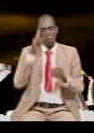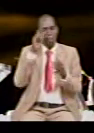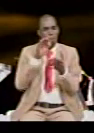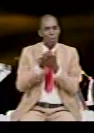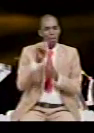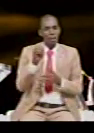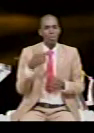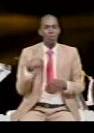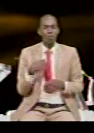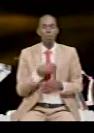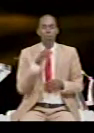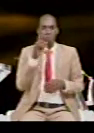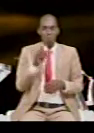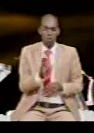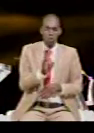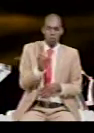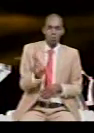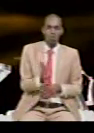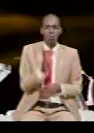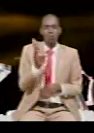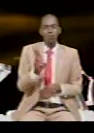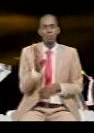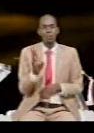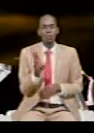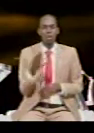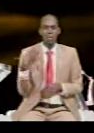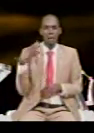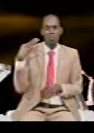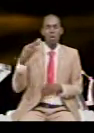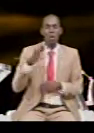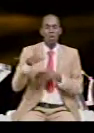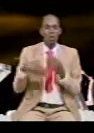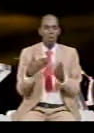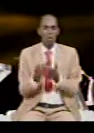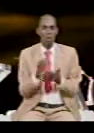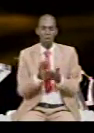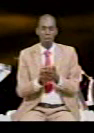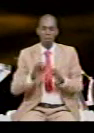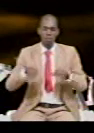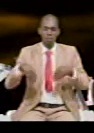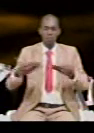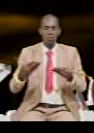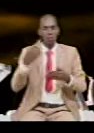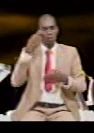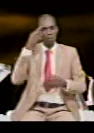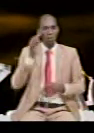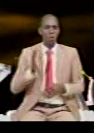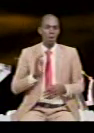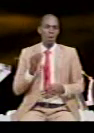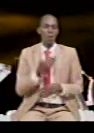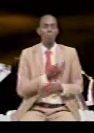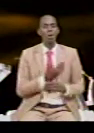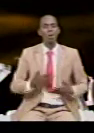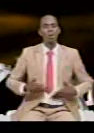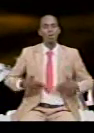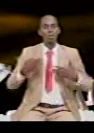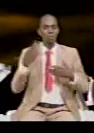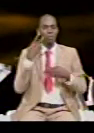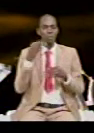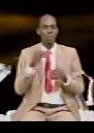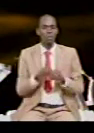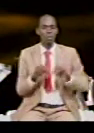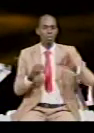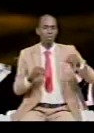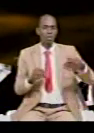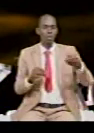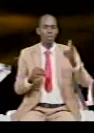We must appropriate those provisions for our lives. In John's Gospel, chapter 10,